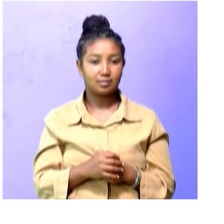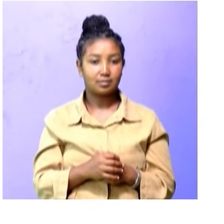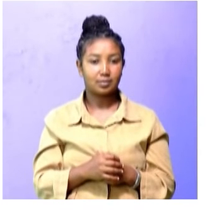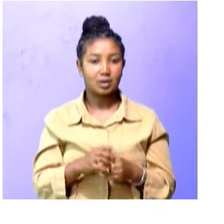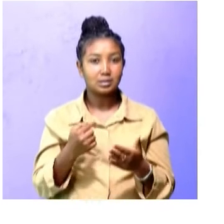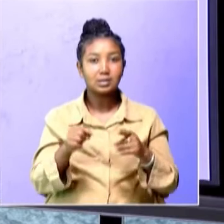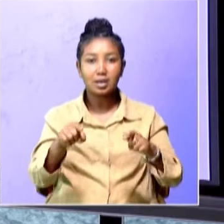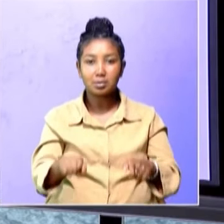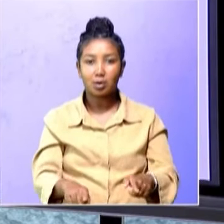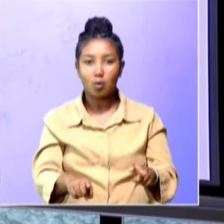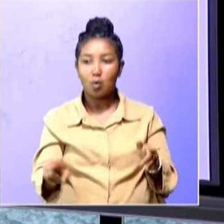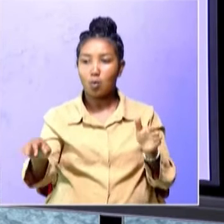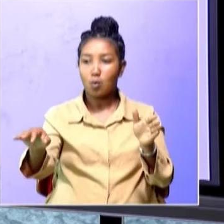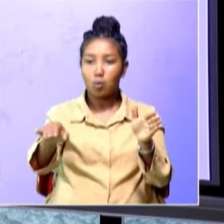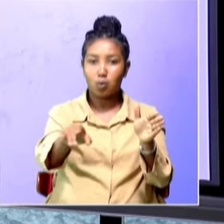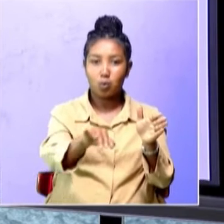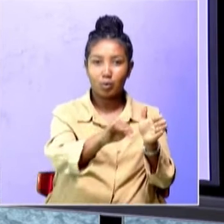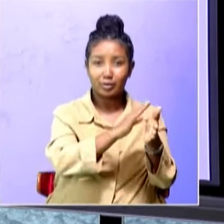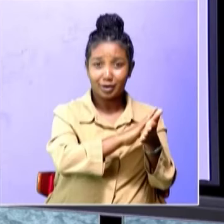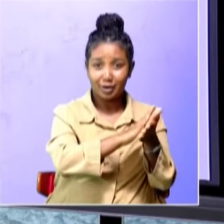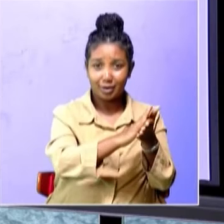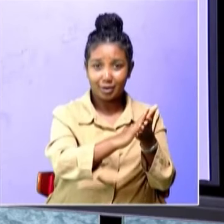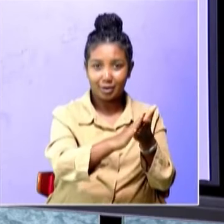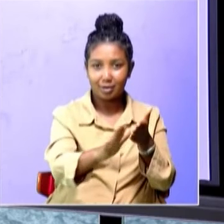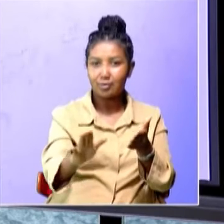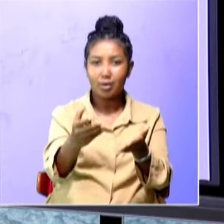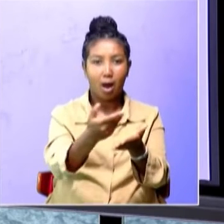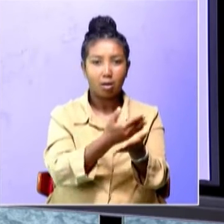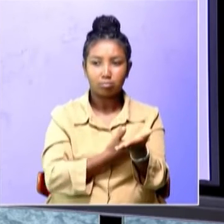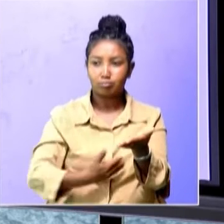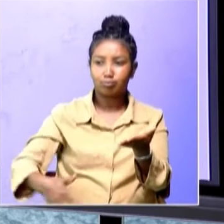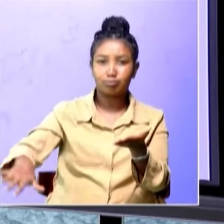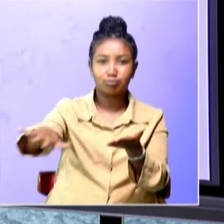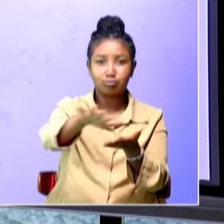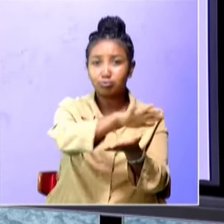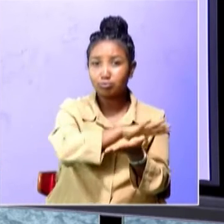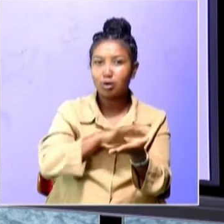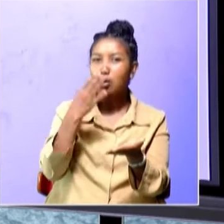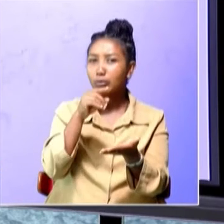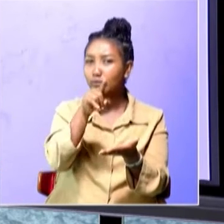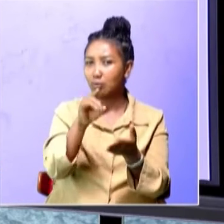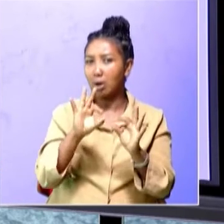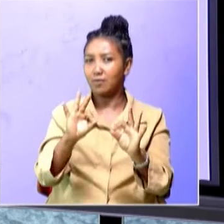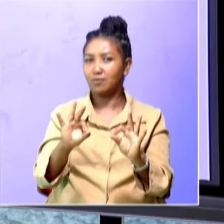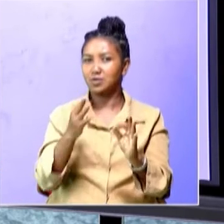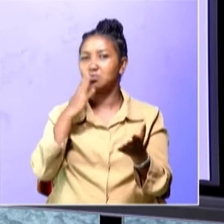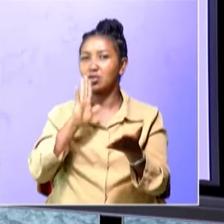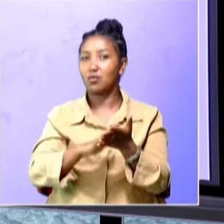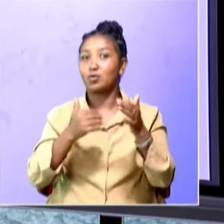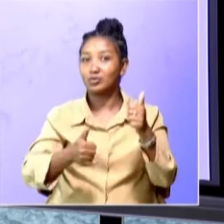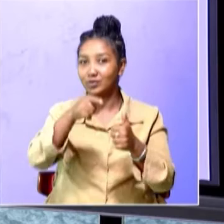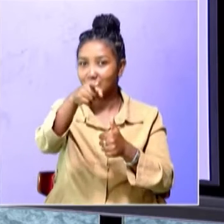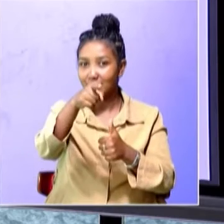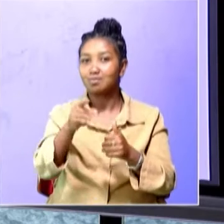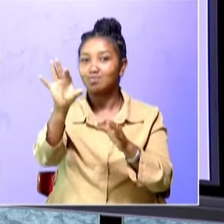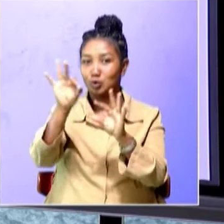Now these days our rivers are getting clean, so how do you convince its importance for your readers or listeners?